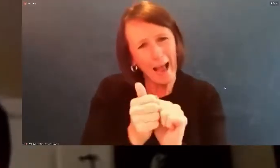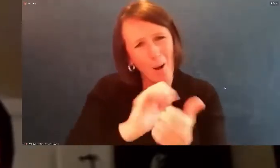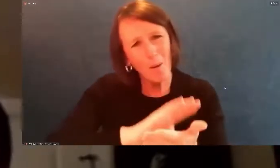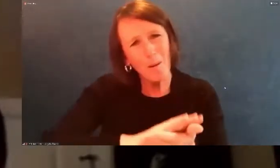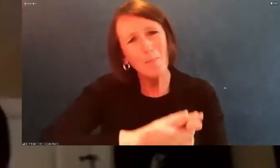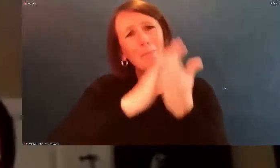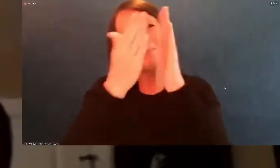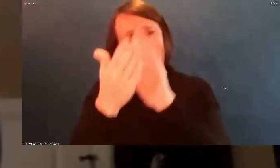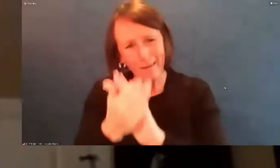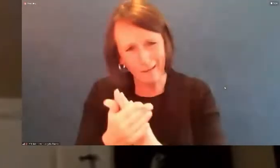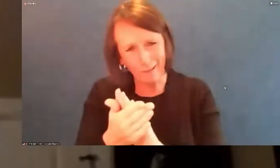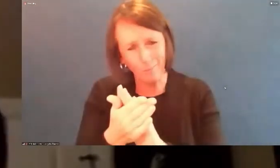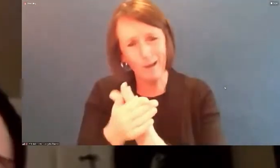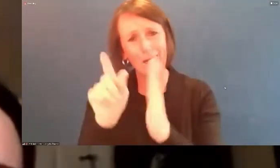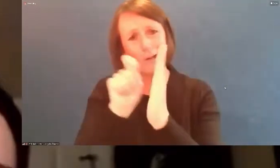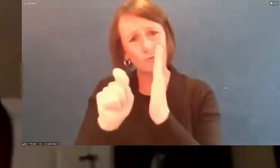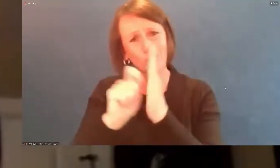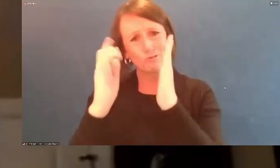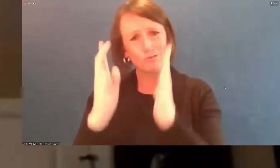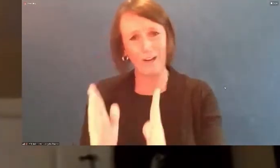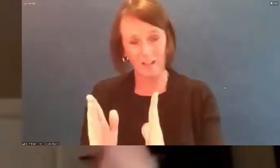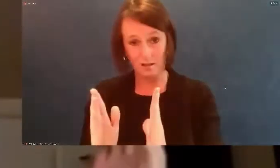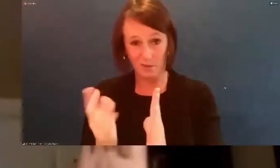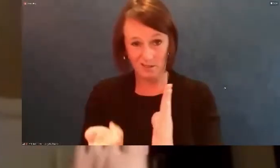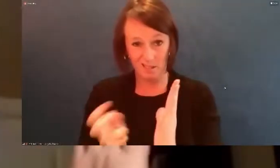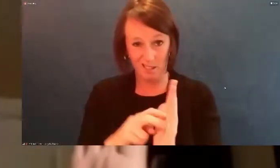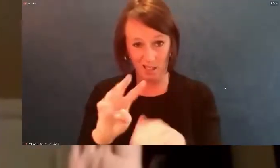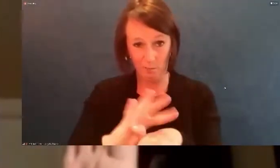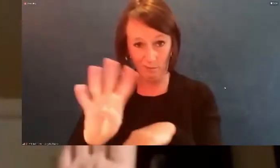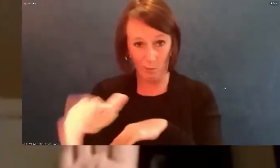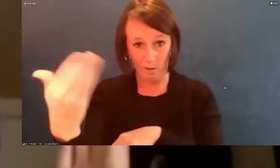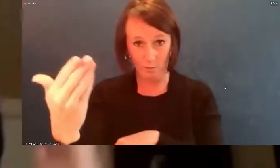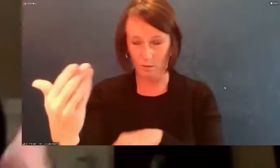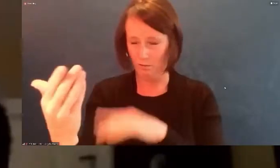up at 4:45. That sounds horrible. Just give us